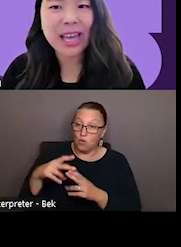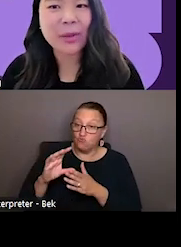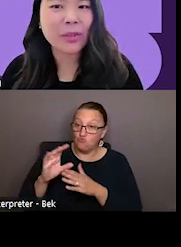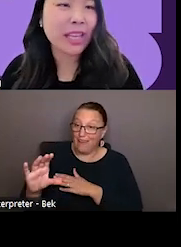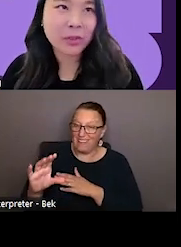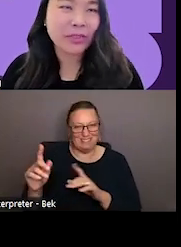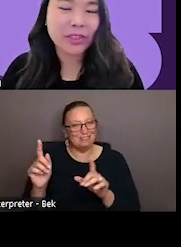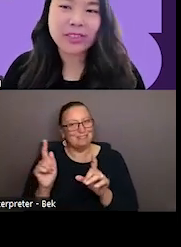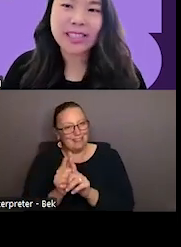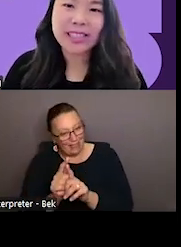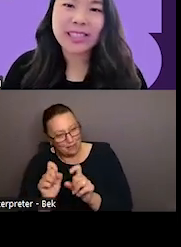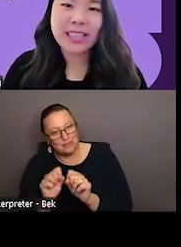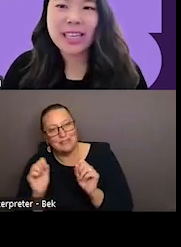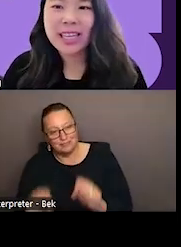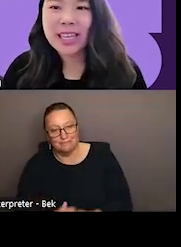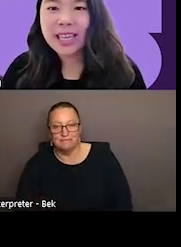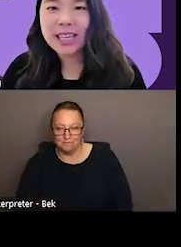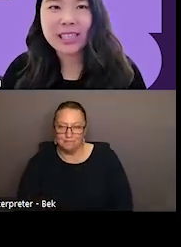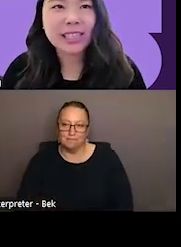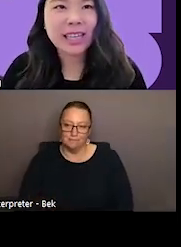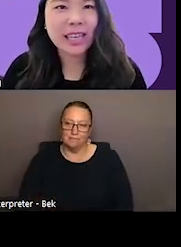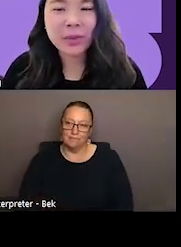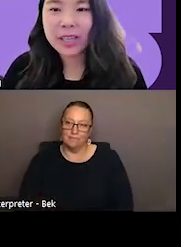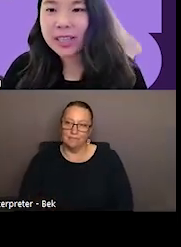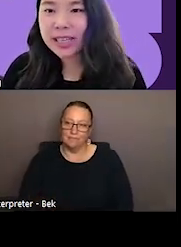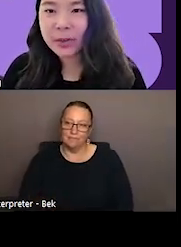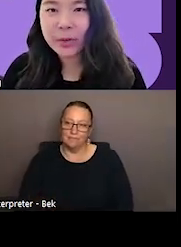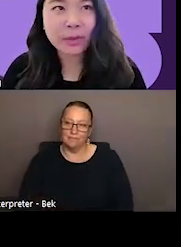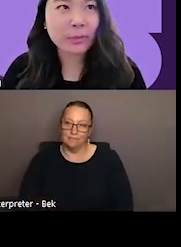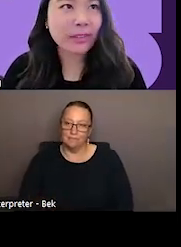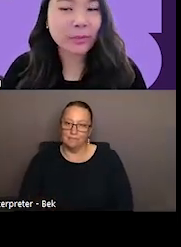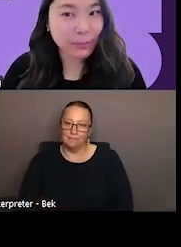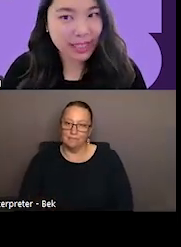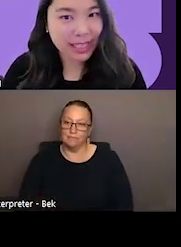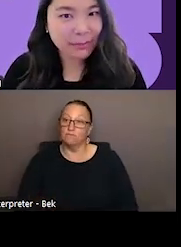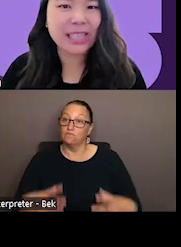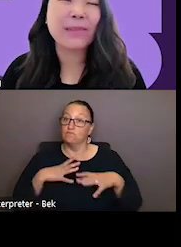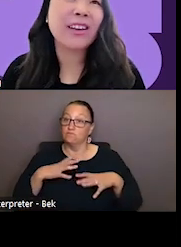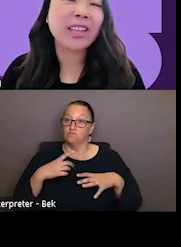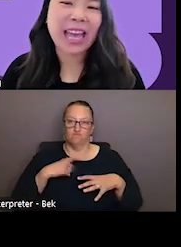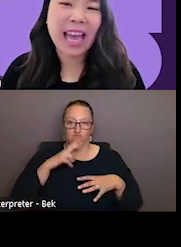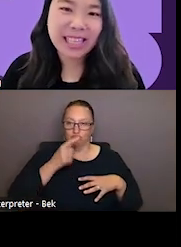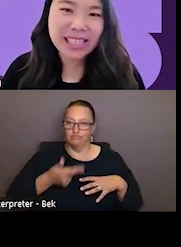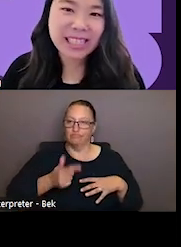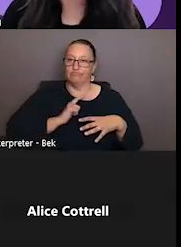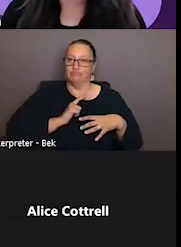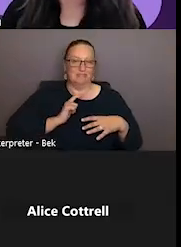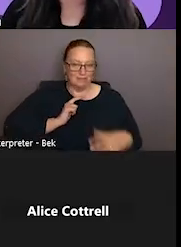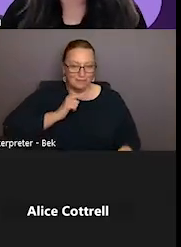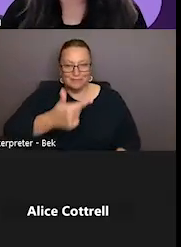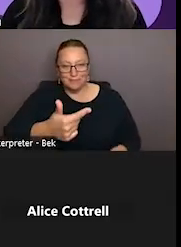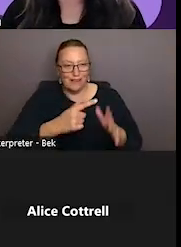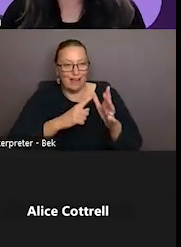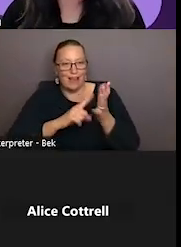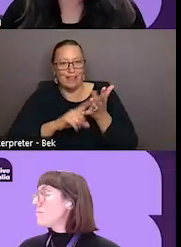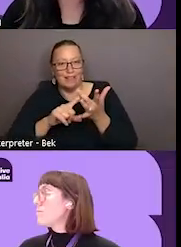system that you would have used. And I'm going to take a quick break from speaking because my colleague Alice is going to